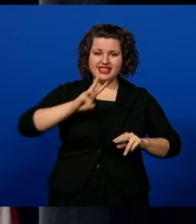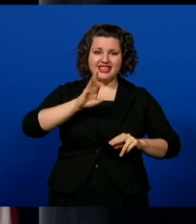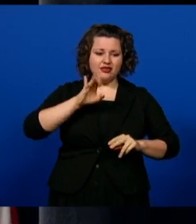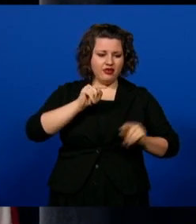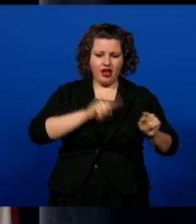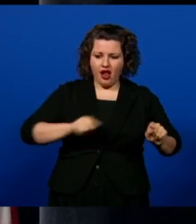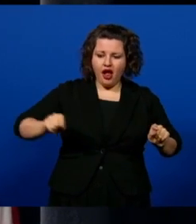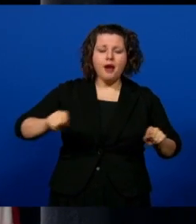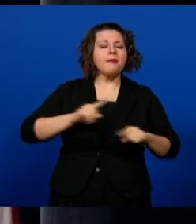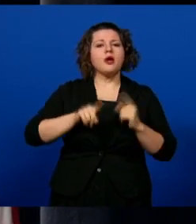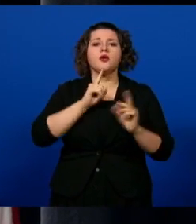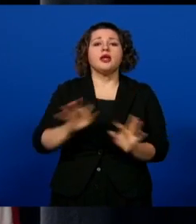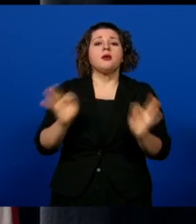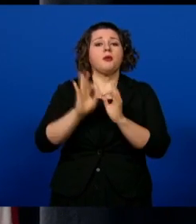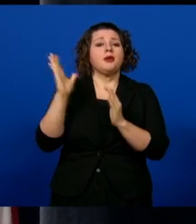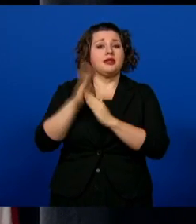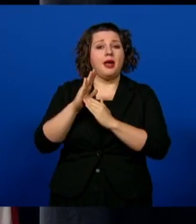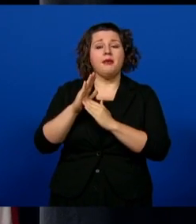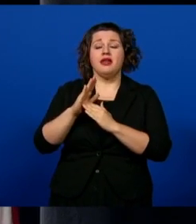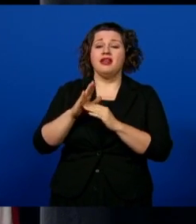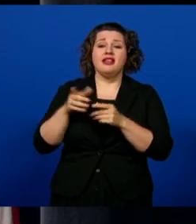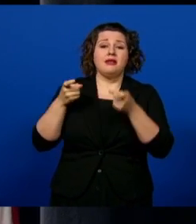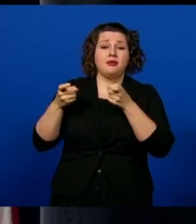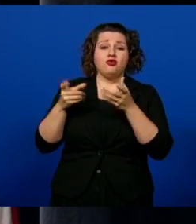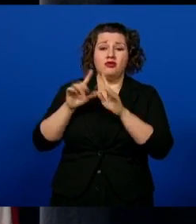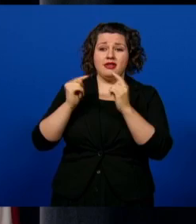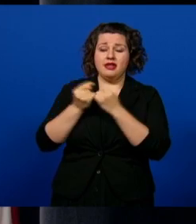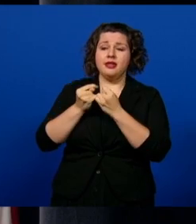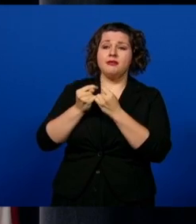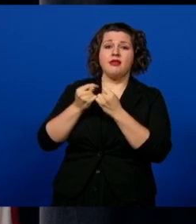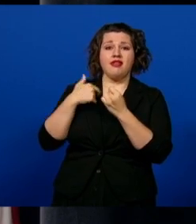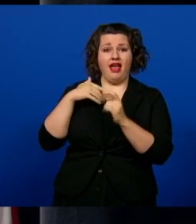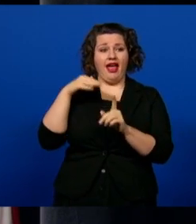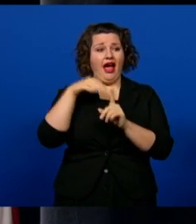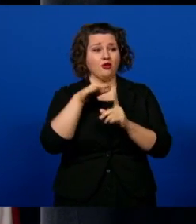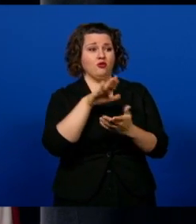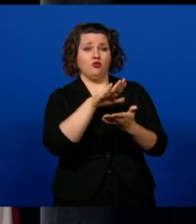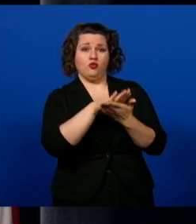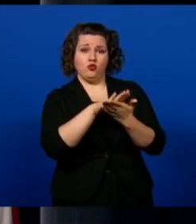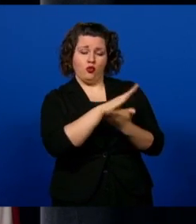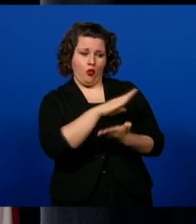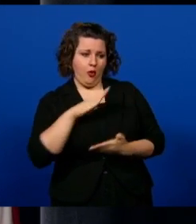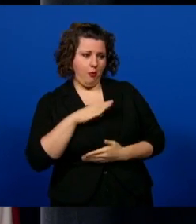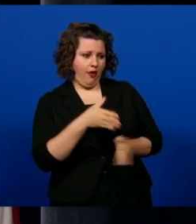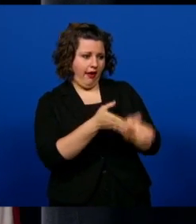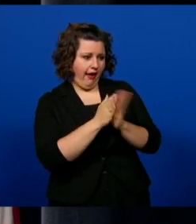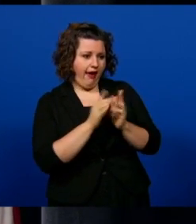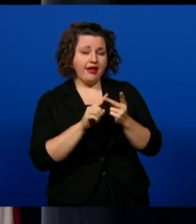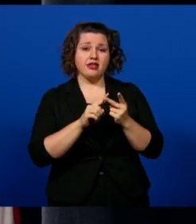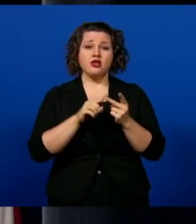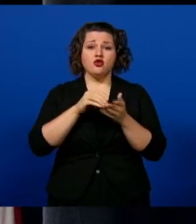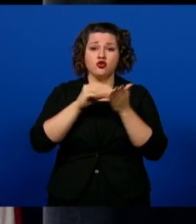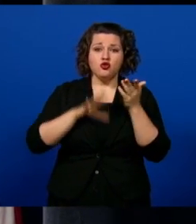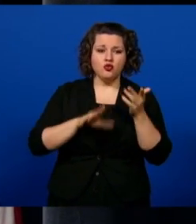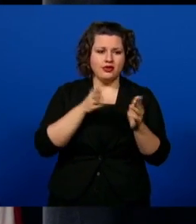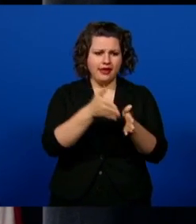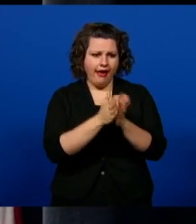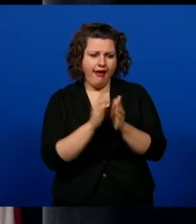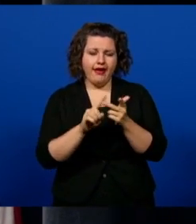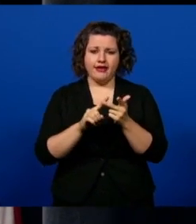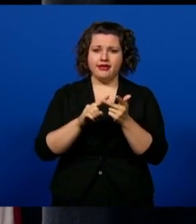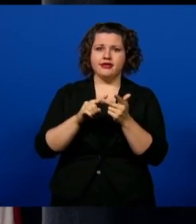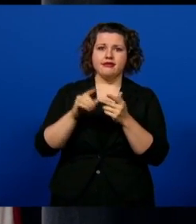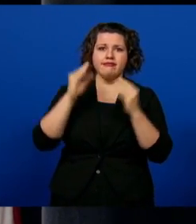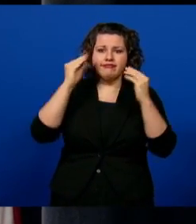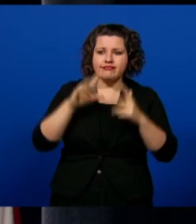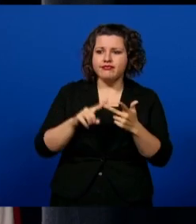our administration team has sought counsel from not only our school board, but our students, our staff, our community members, our business owners, and